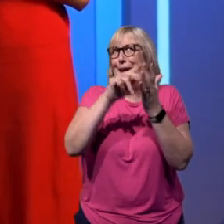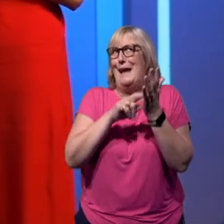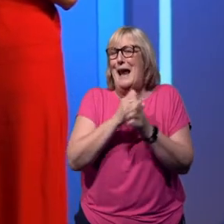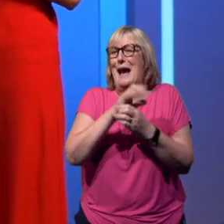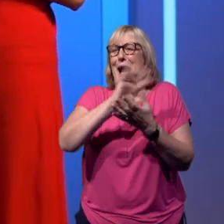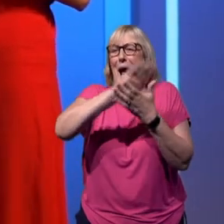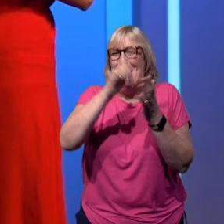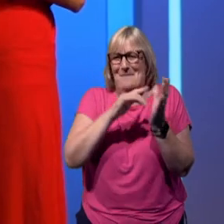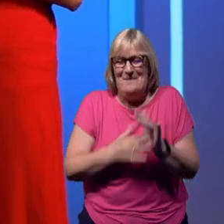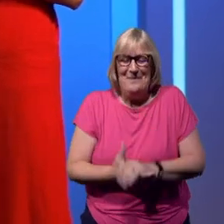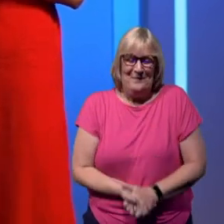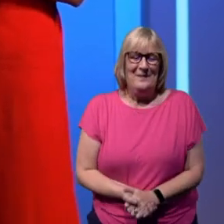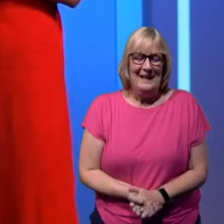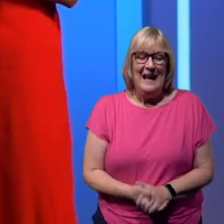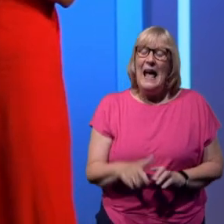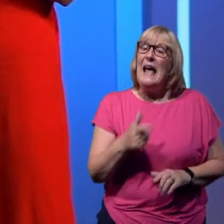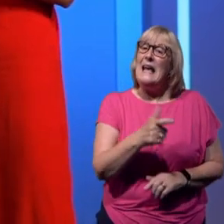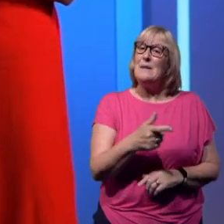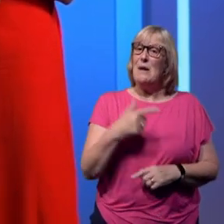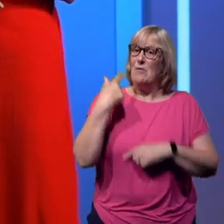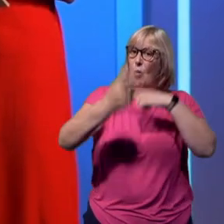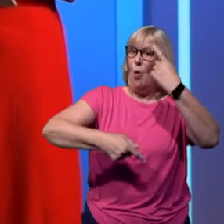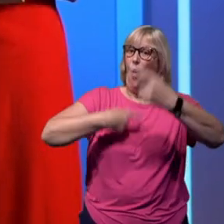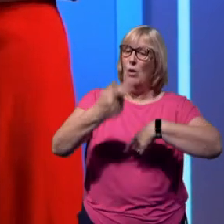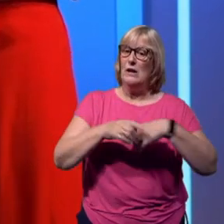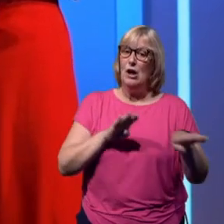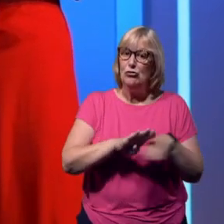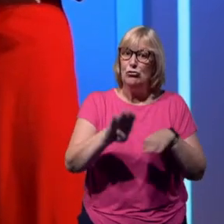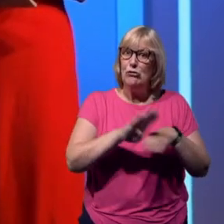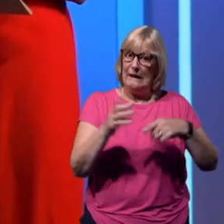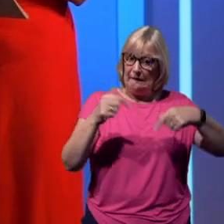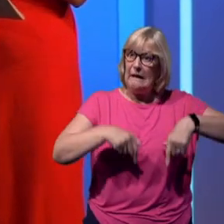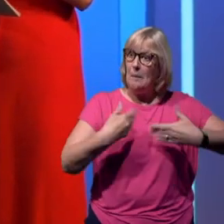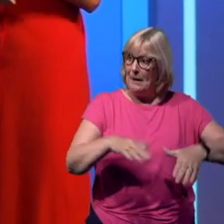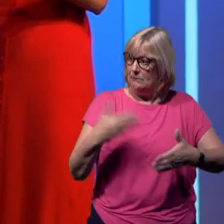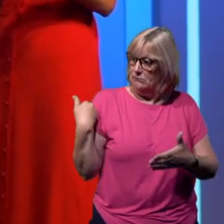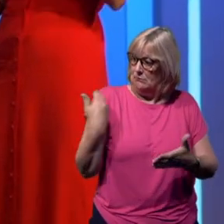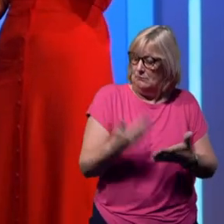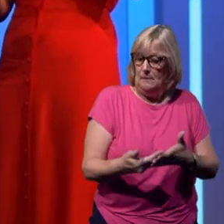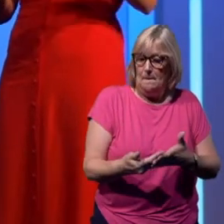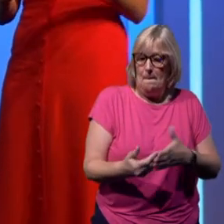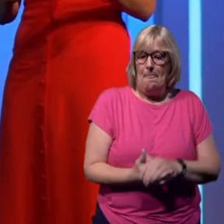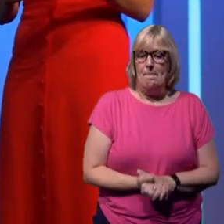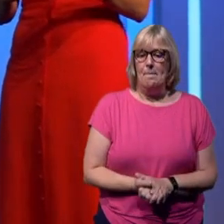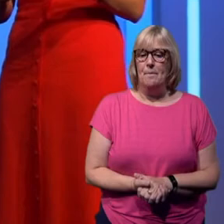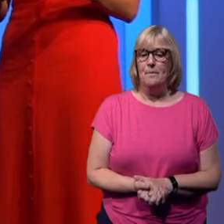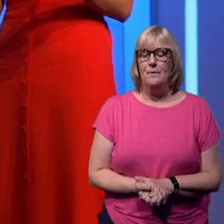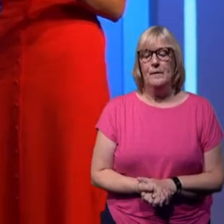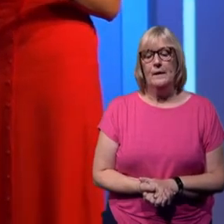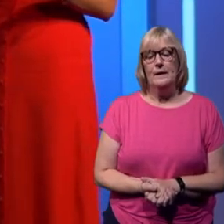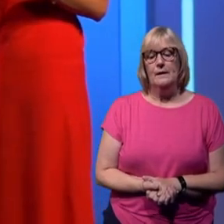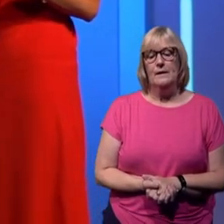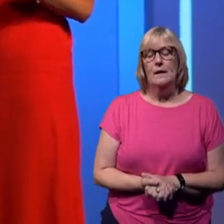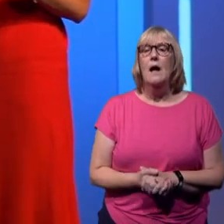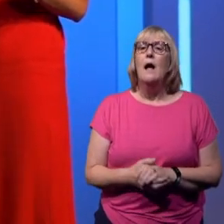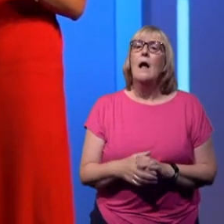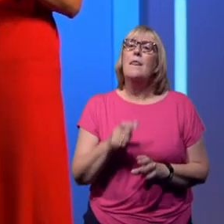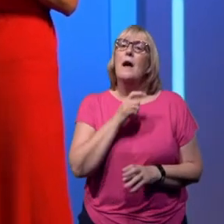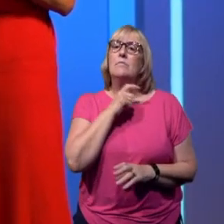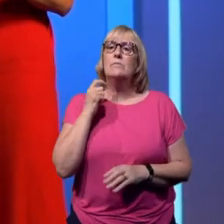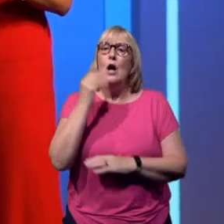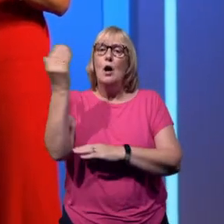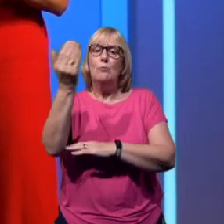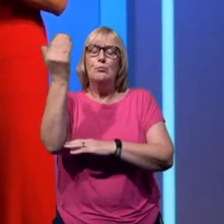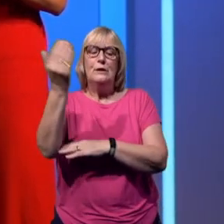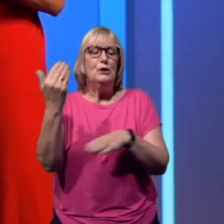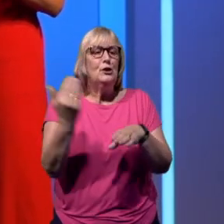been on some of the year-round training events that Keswick Ministries put on. One of them we heard about in the video is the preaching workshop,